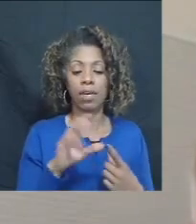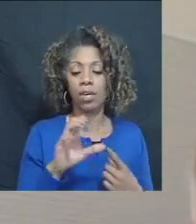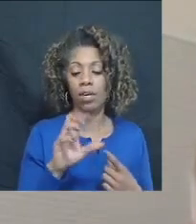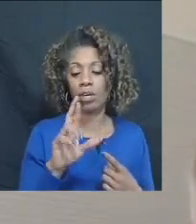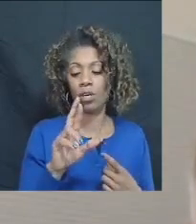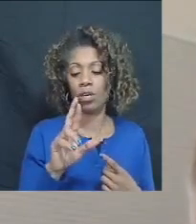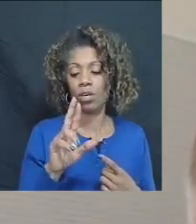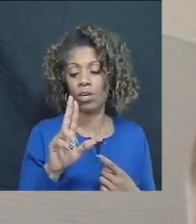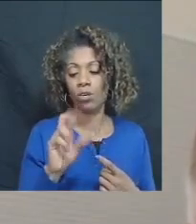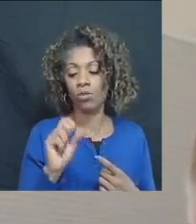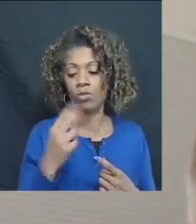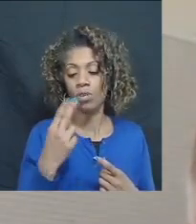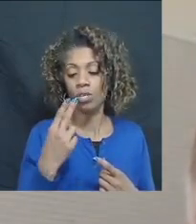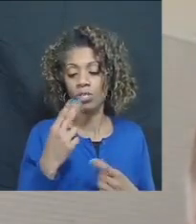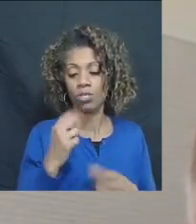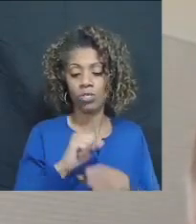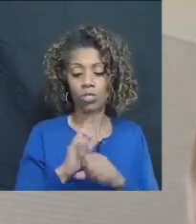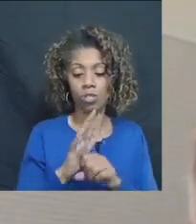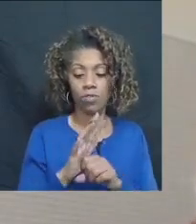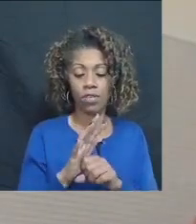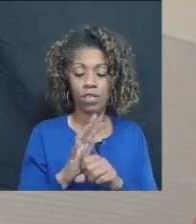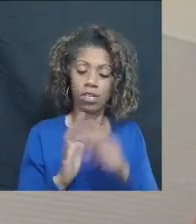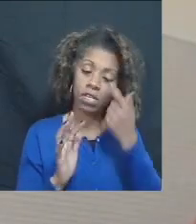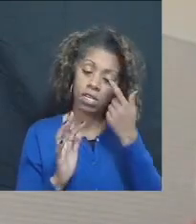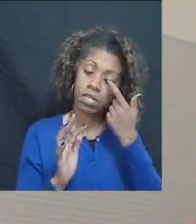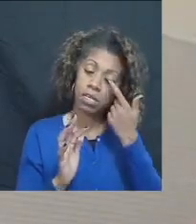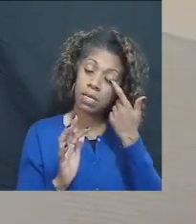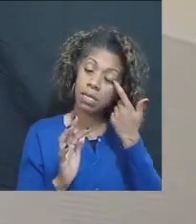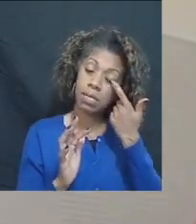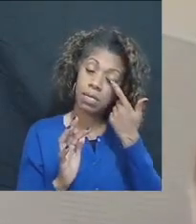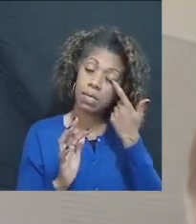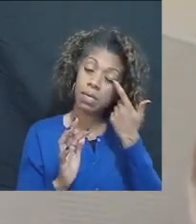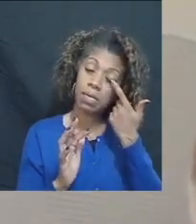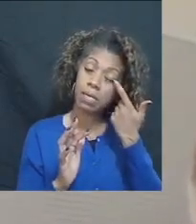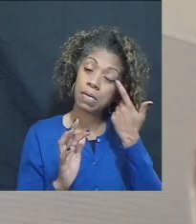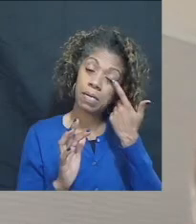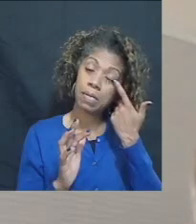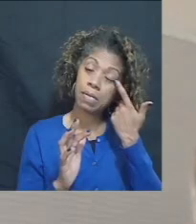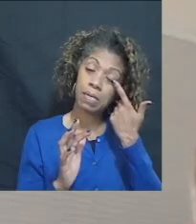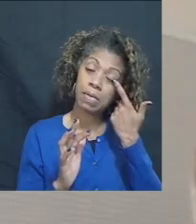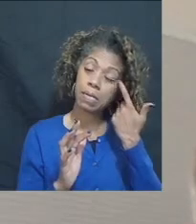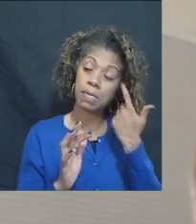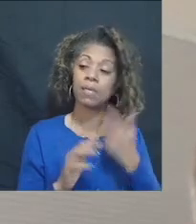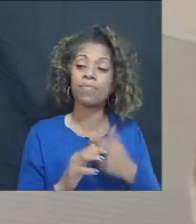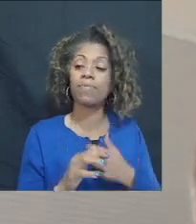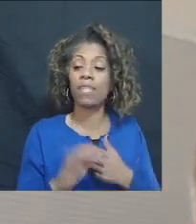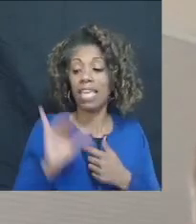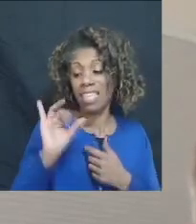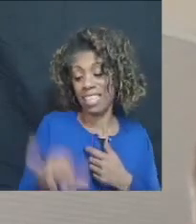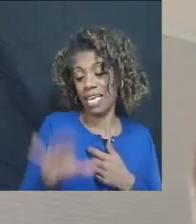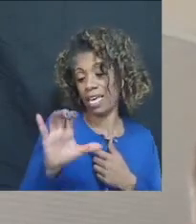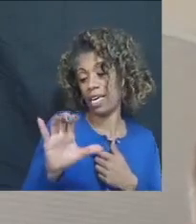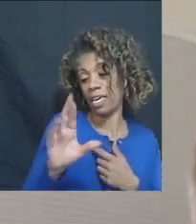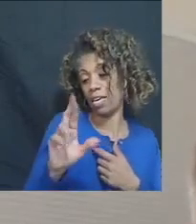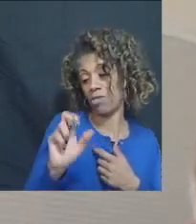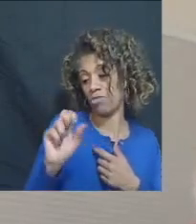have come up with at the CDC Foundation to basically try to raise more resources to be able to